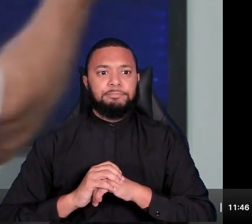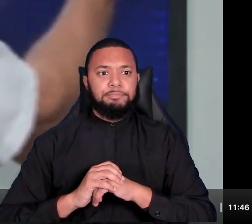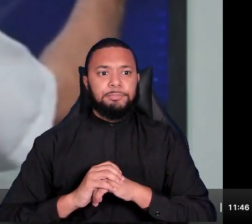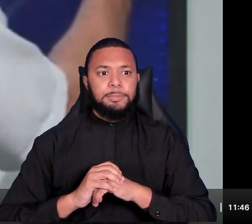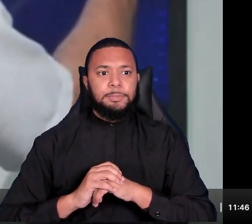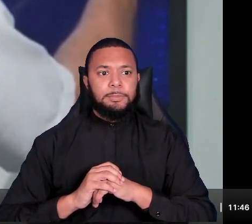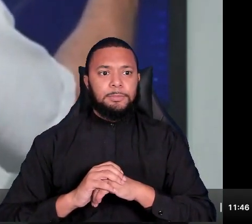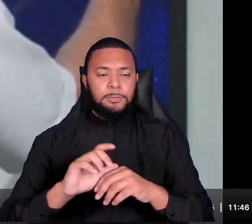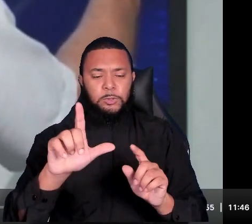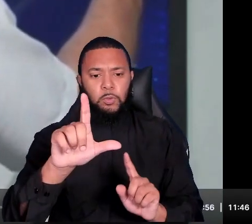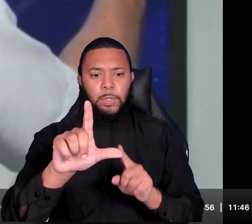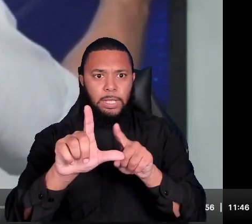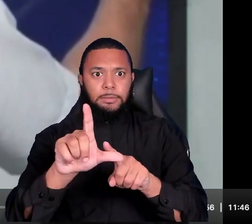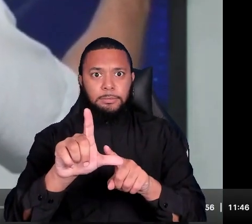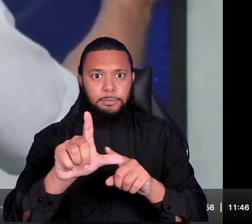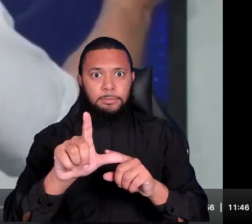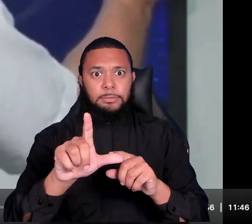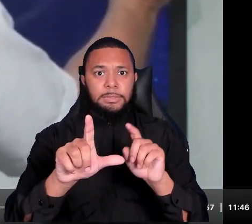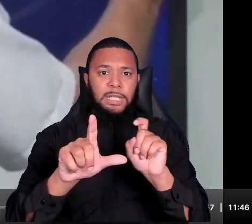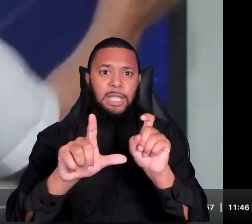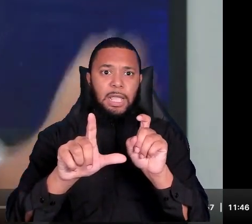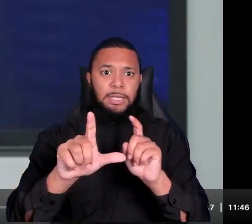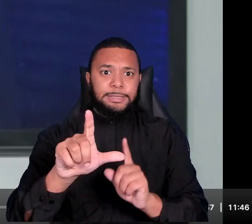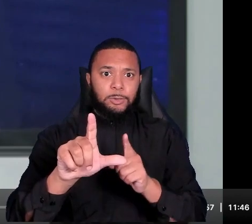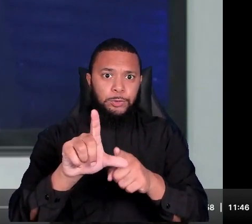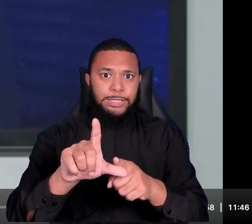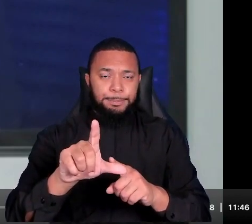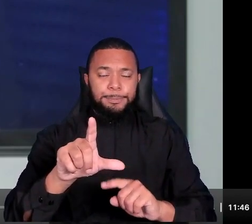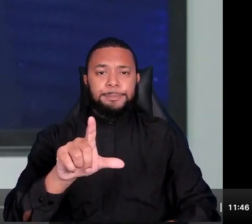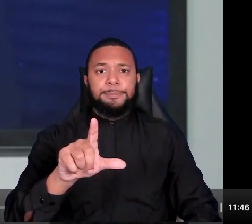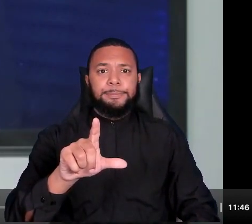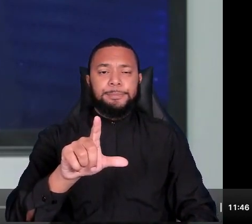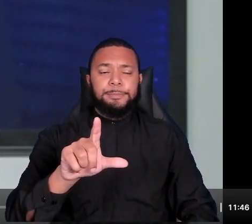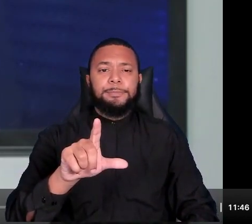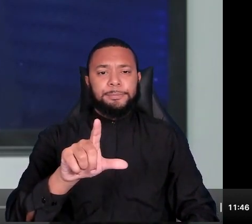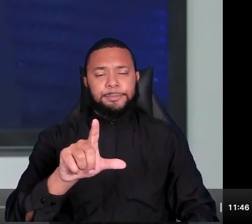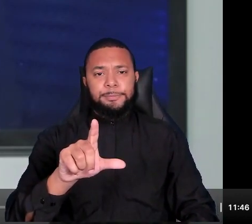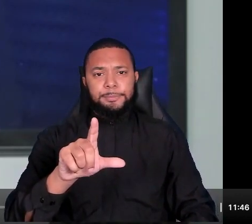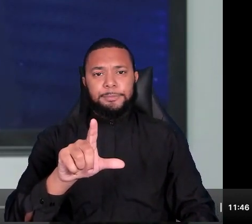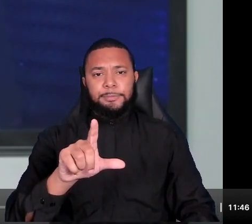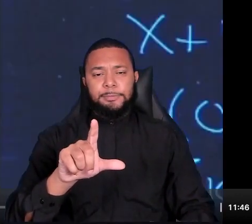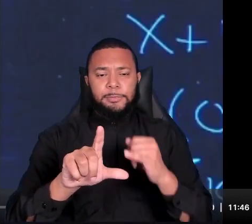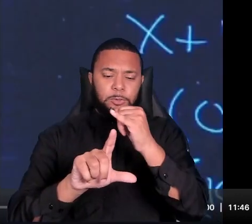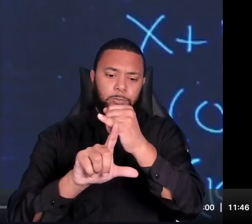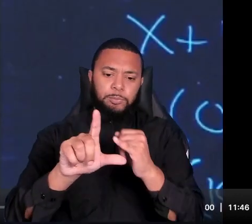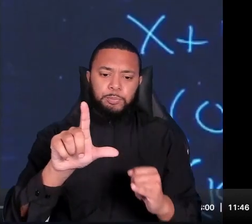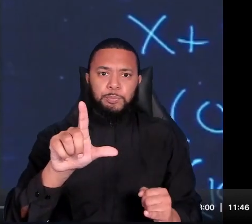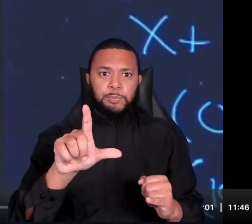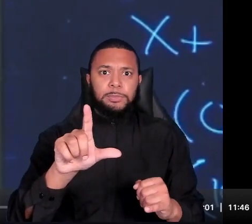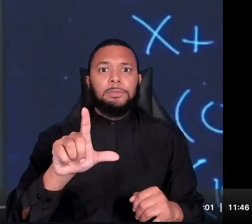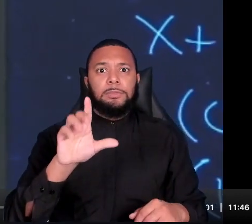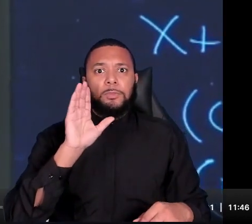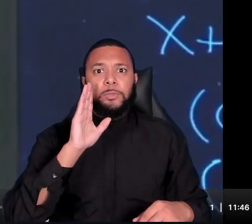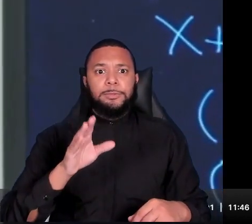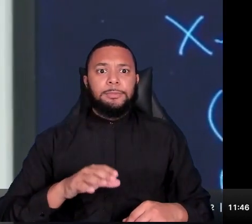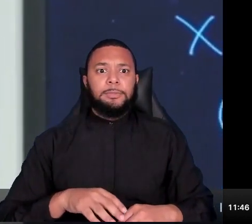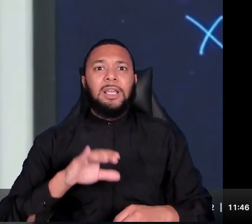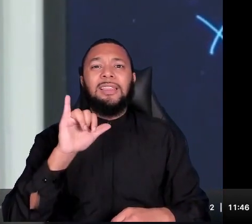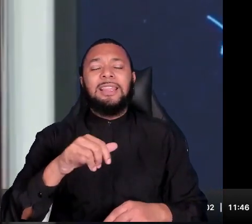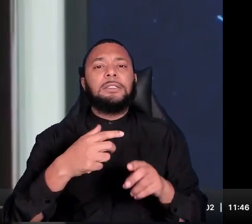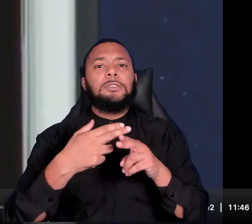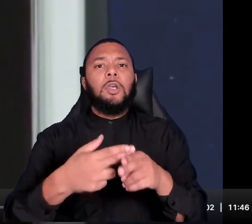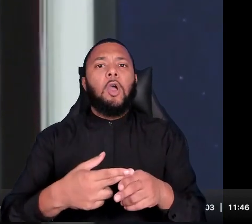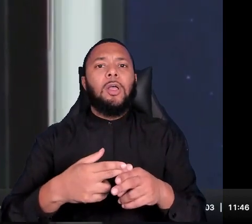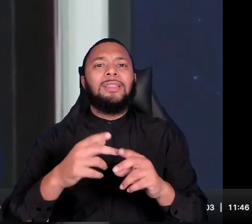So over here somewhere is the x-intercept. And so the line has to go through those 2 points. Now that's actually called the